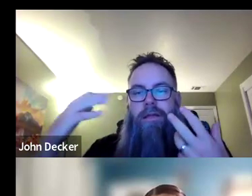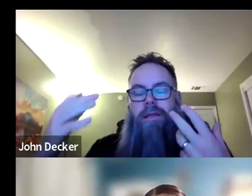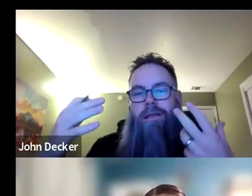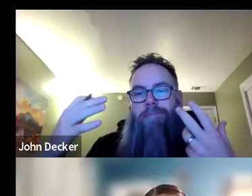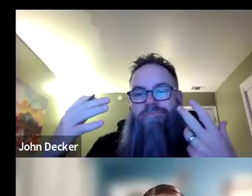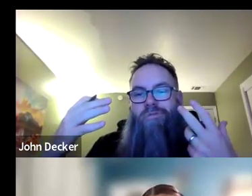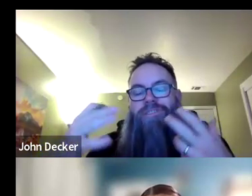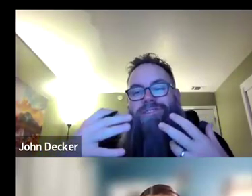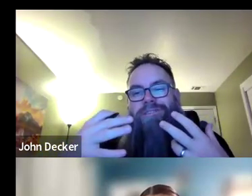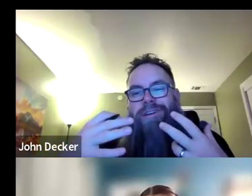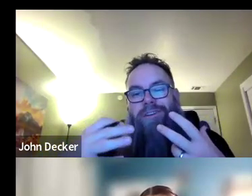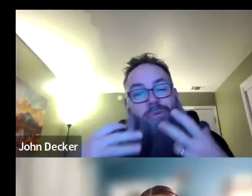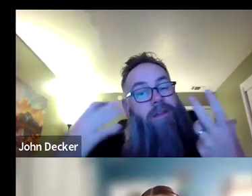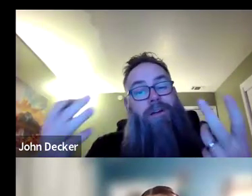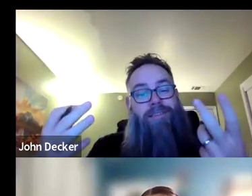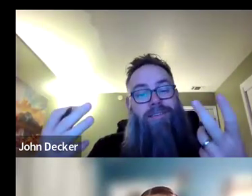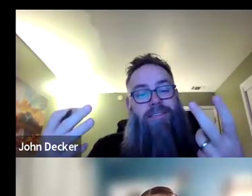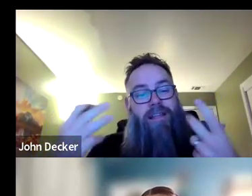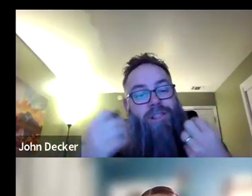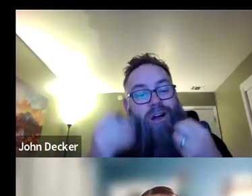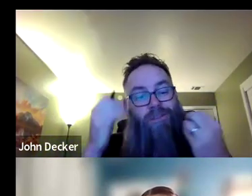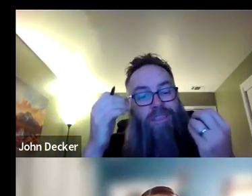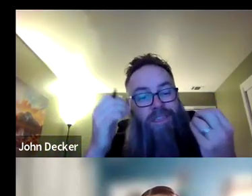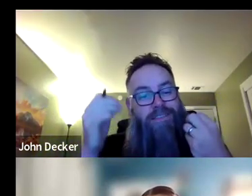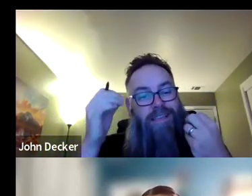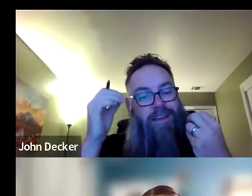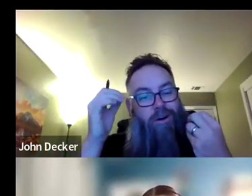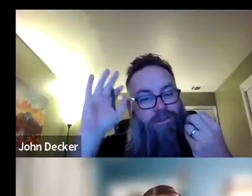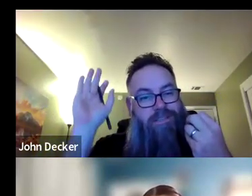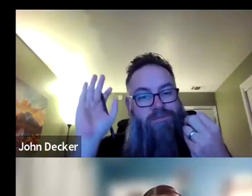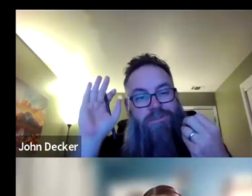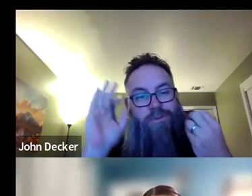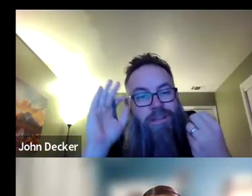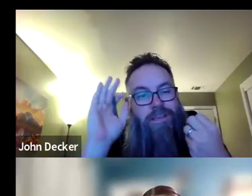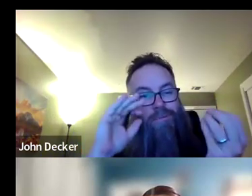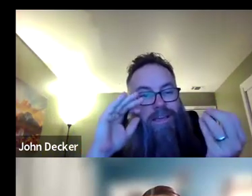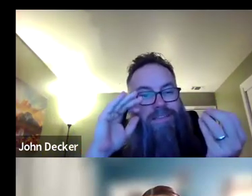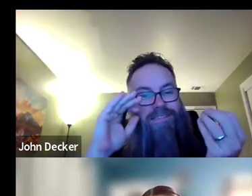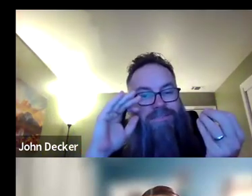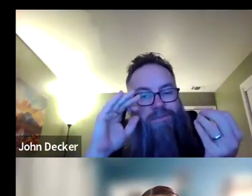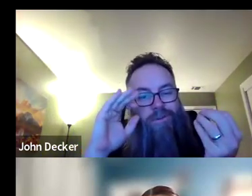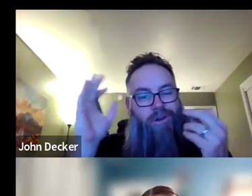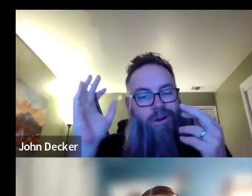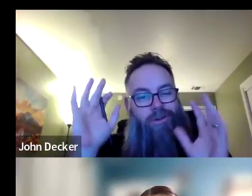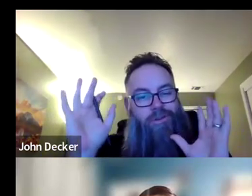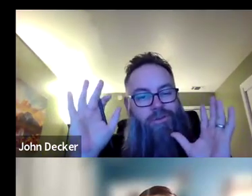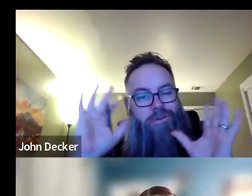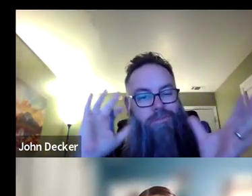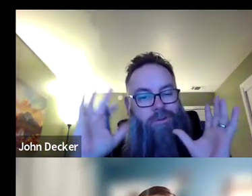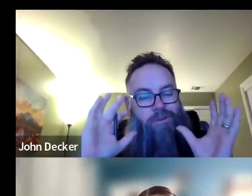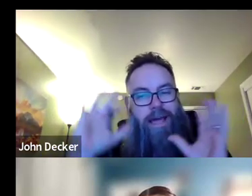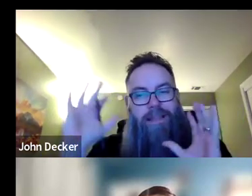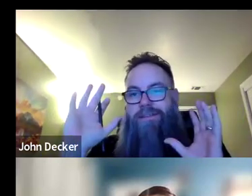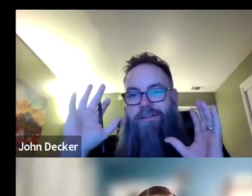And what's great about this is that a lot of the things that Alta was putting in place for our